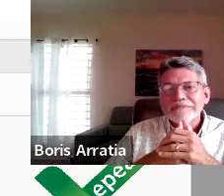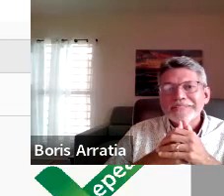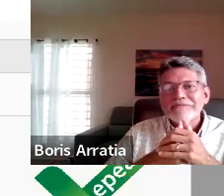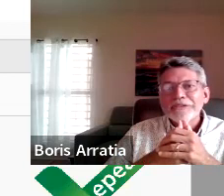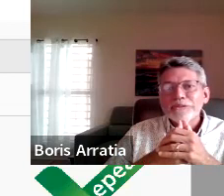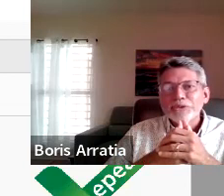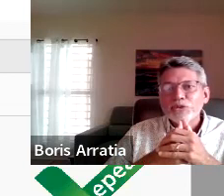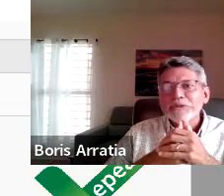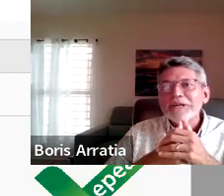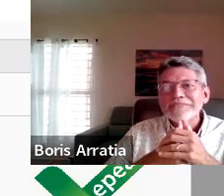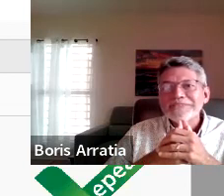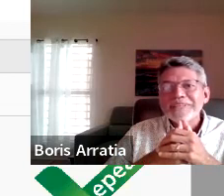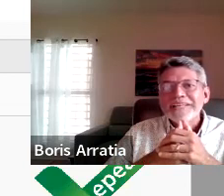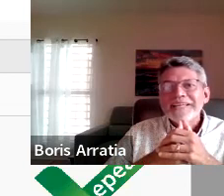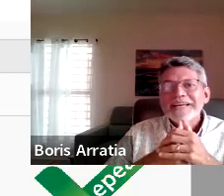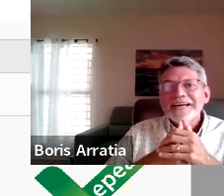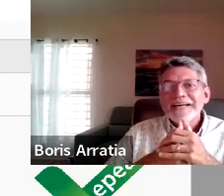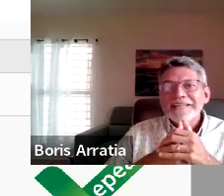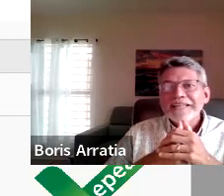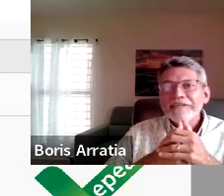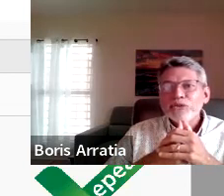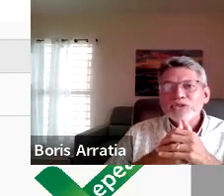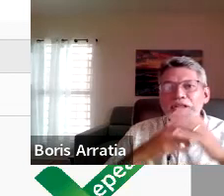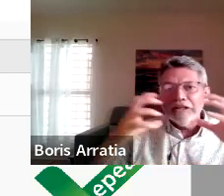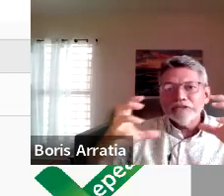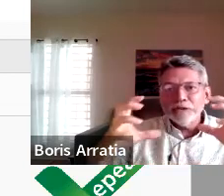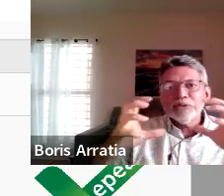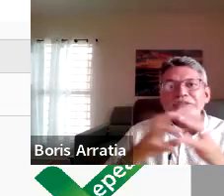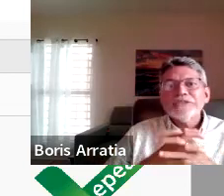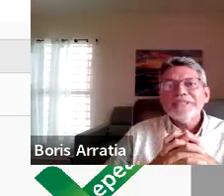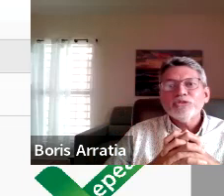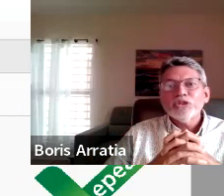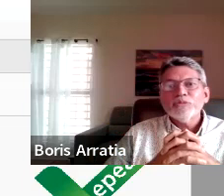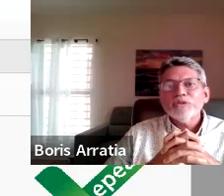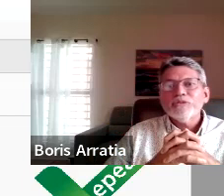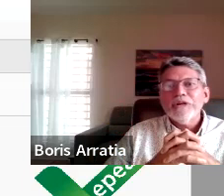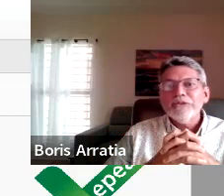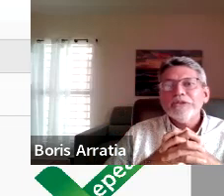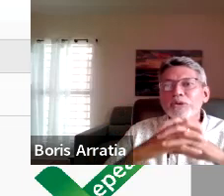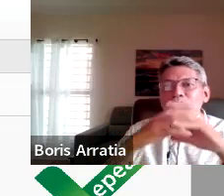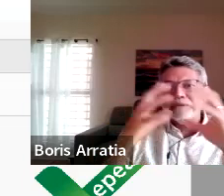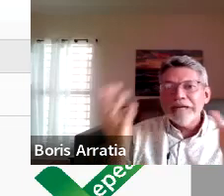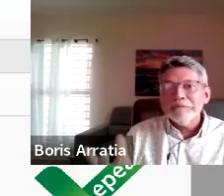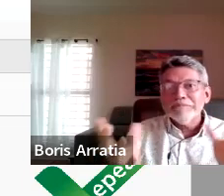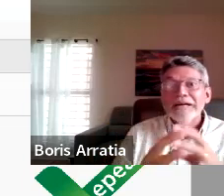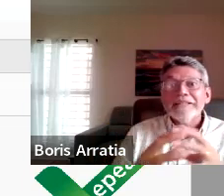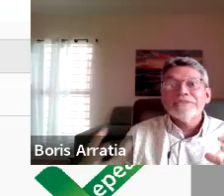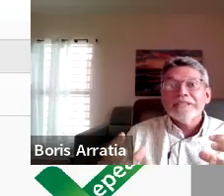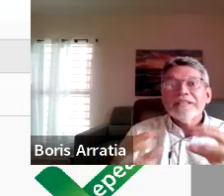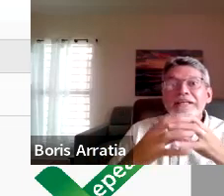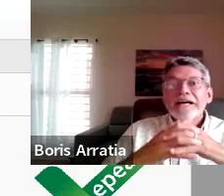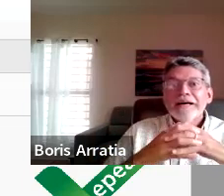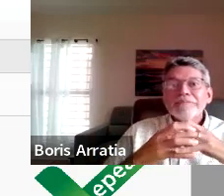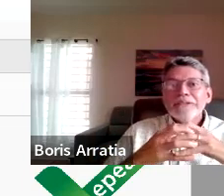of the federal procurement process. And they have such a large footprint in terms of how the whole government